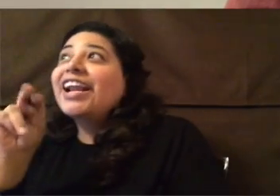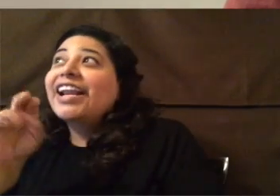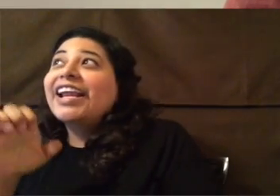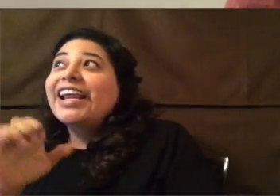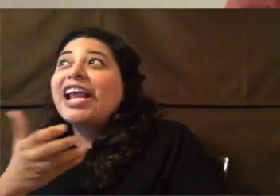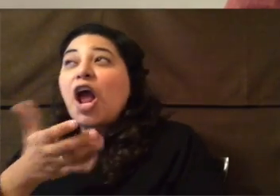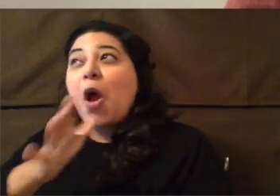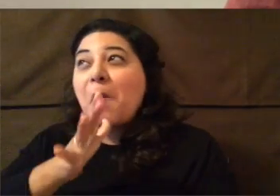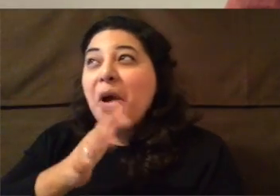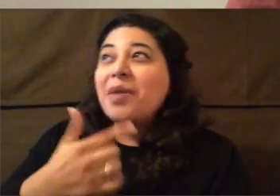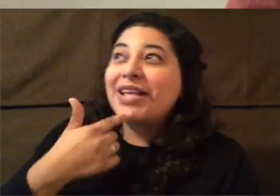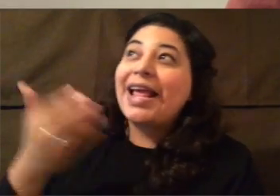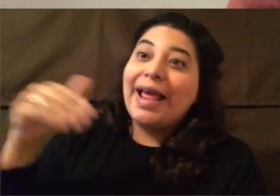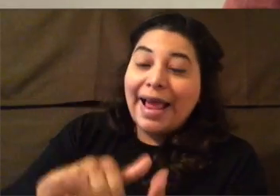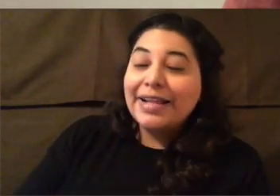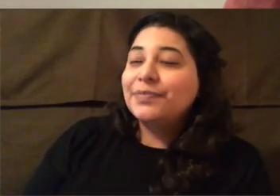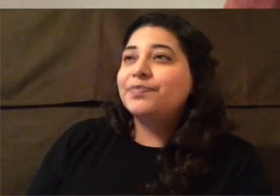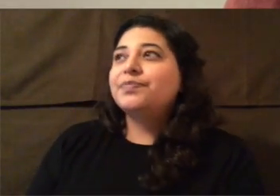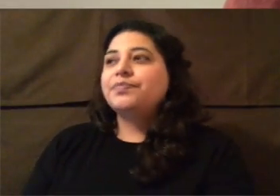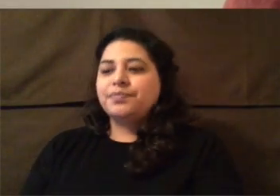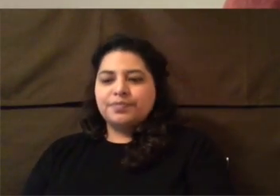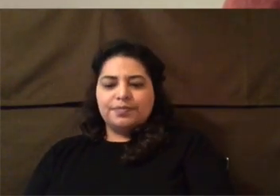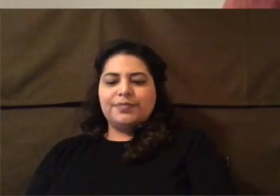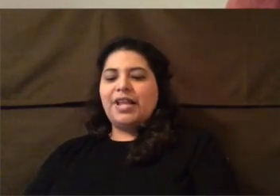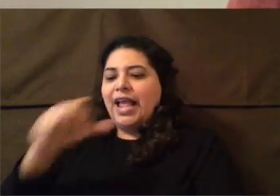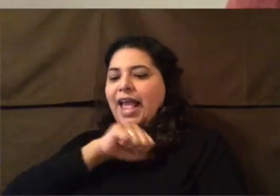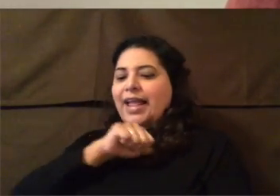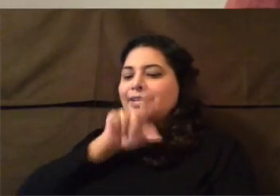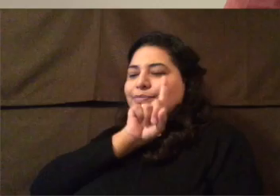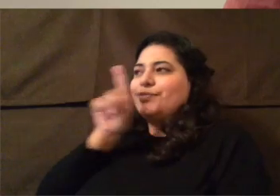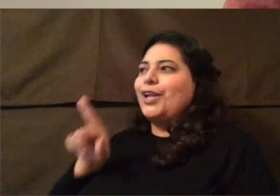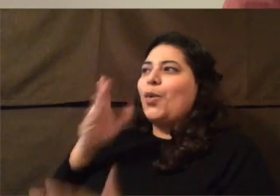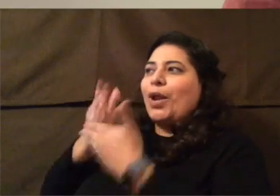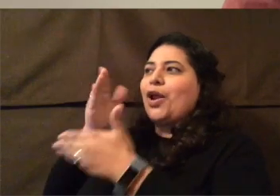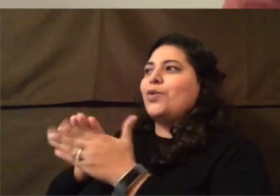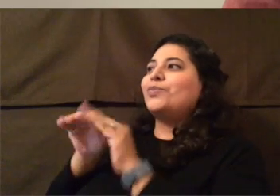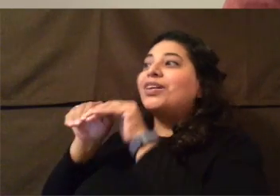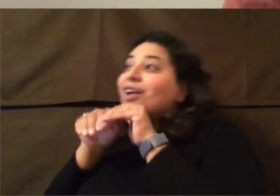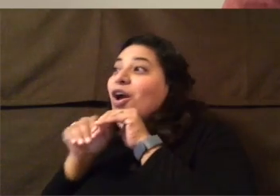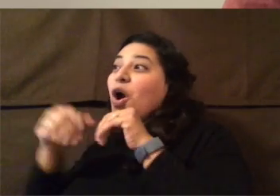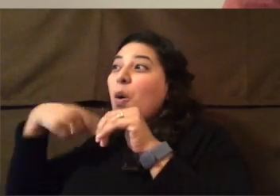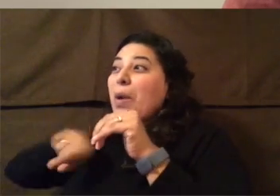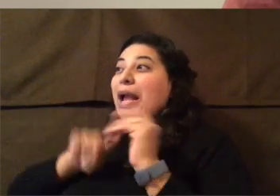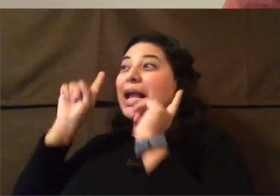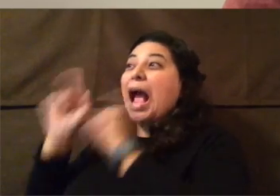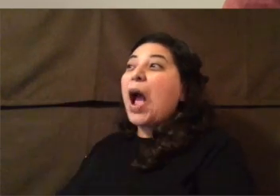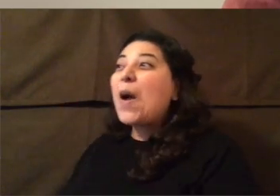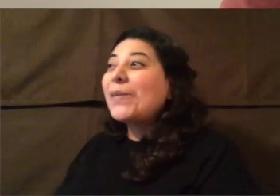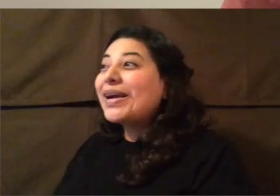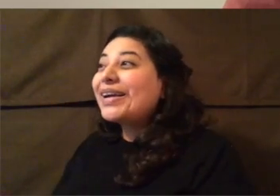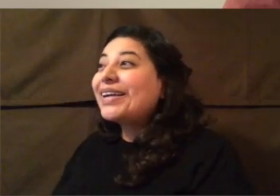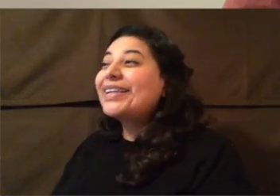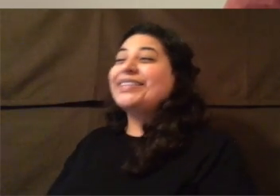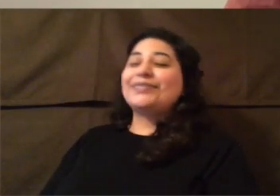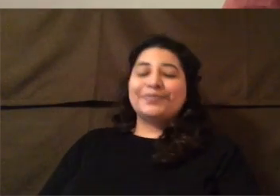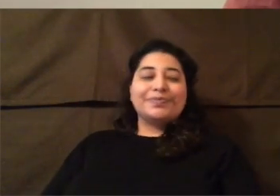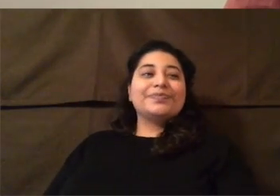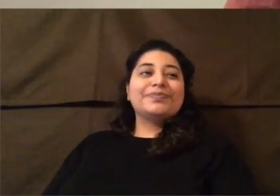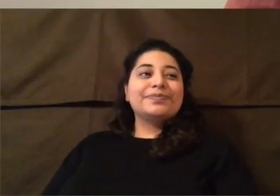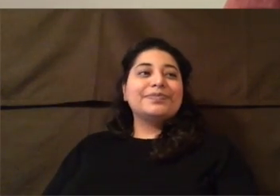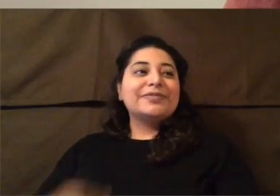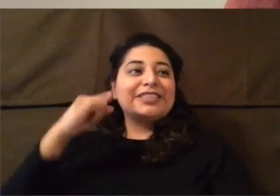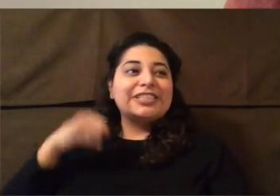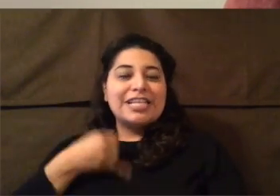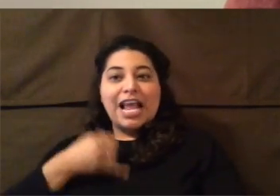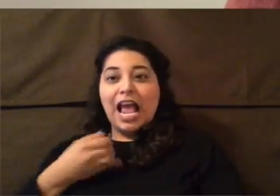"Jack! Annie!" came the distant cry again. Annie poked her head out the window.